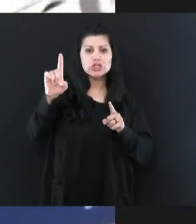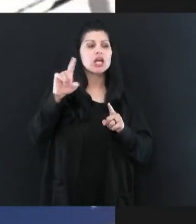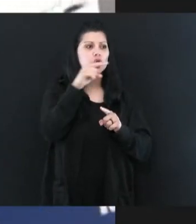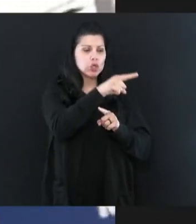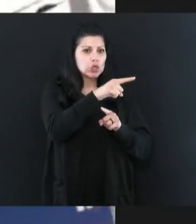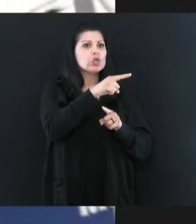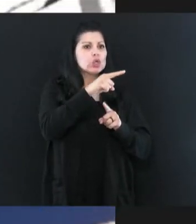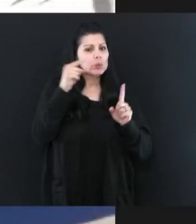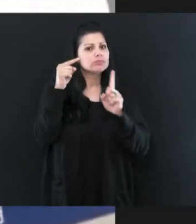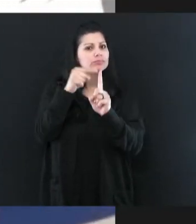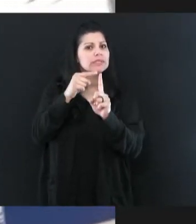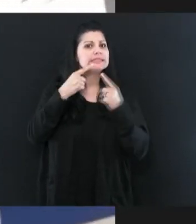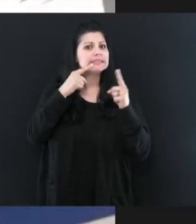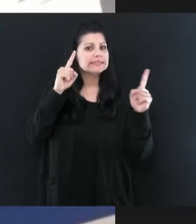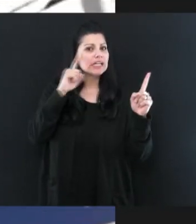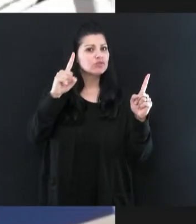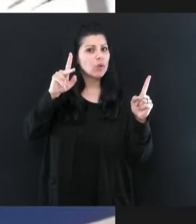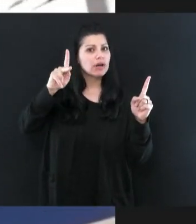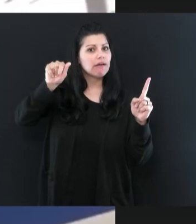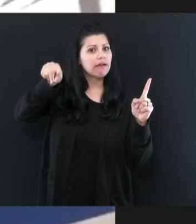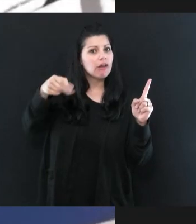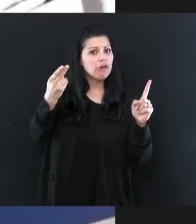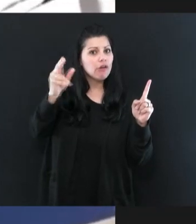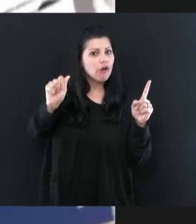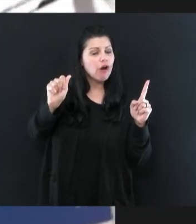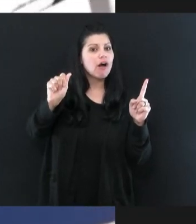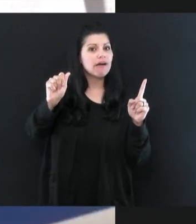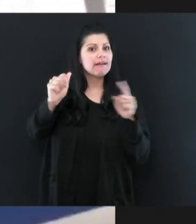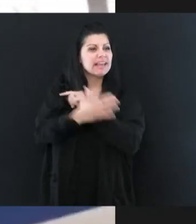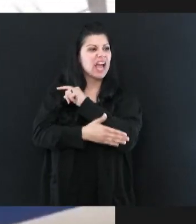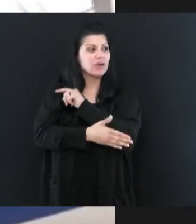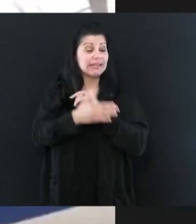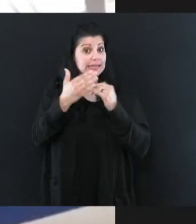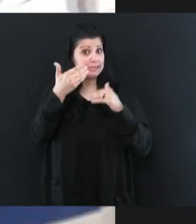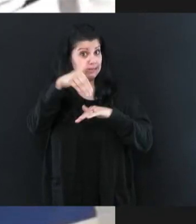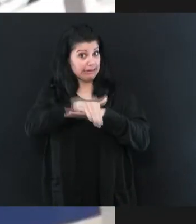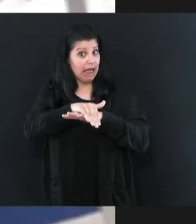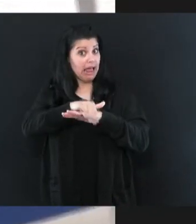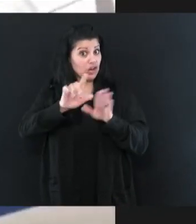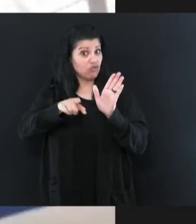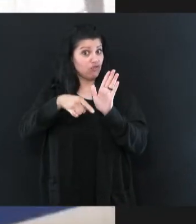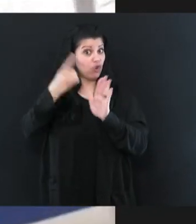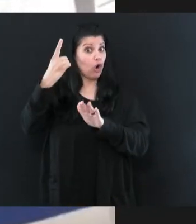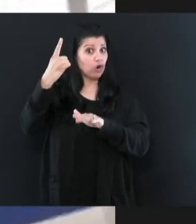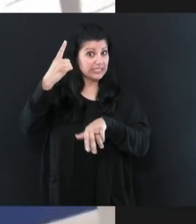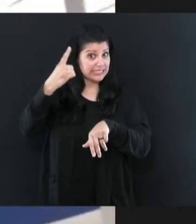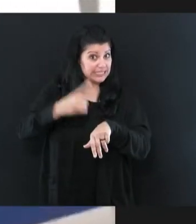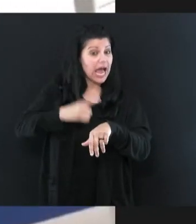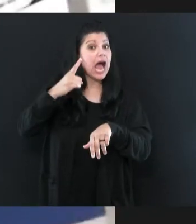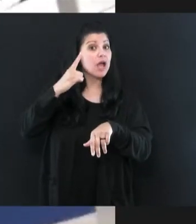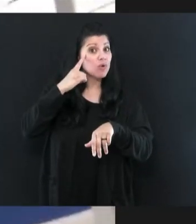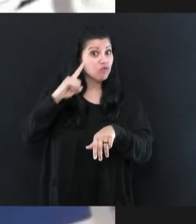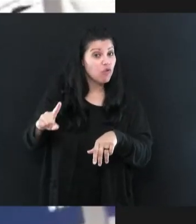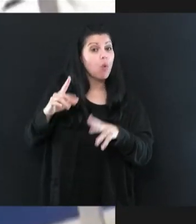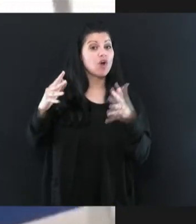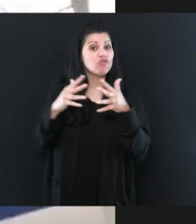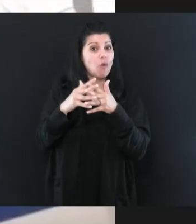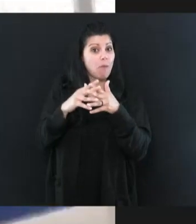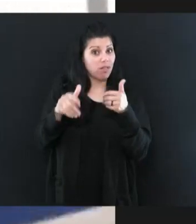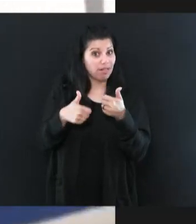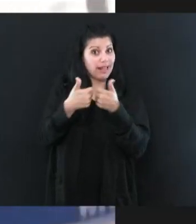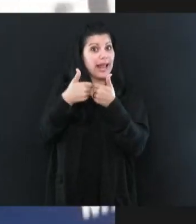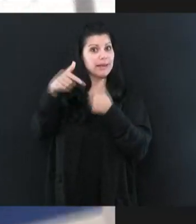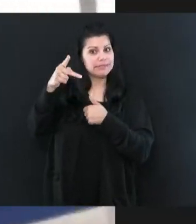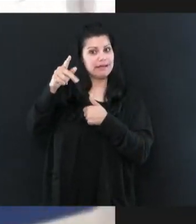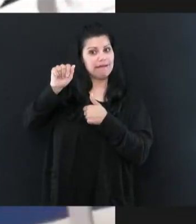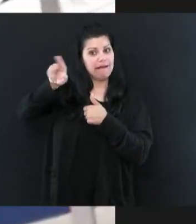County, but tonight marks the first night Kanawha County will have high school football. I believe we're the final county in the state to host any games, and we have